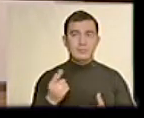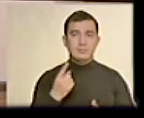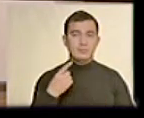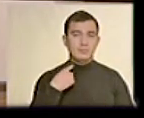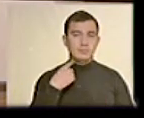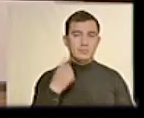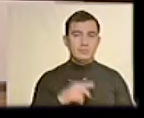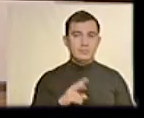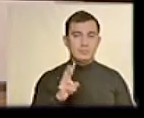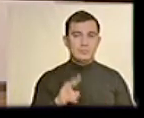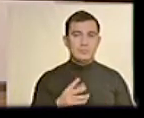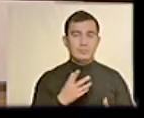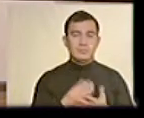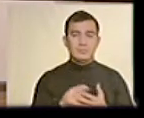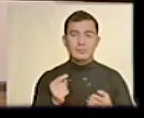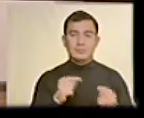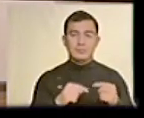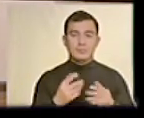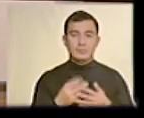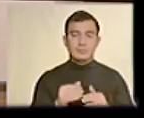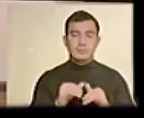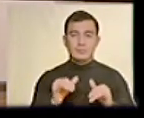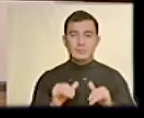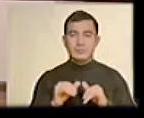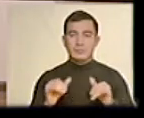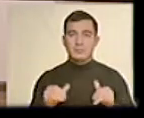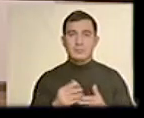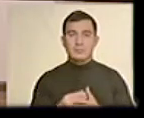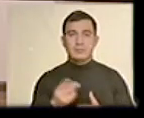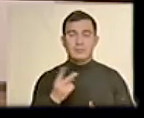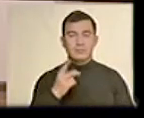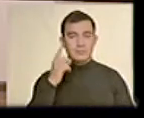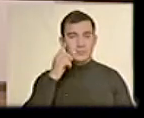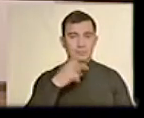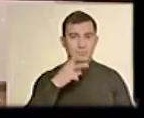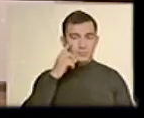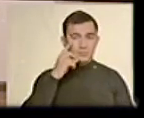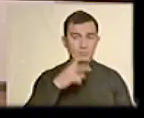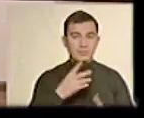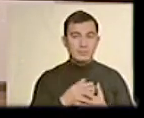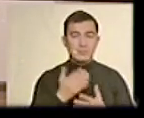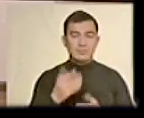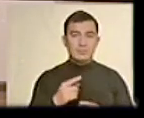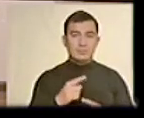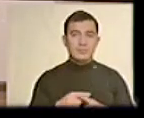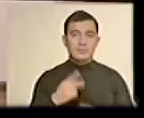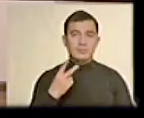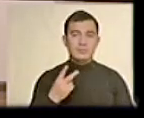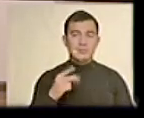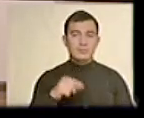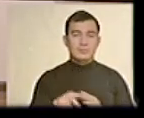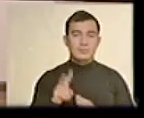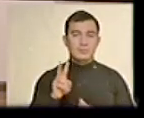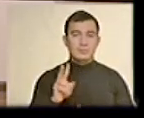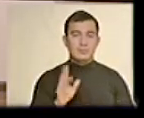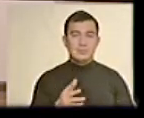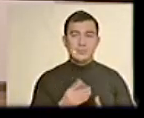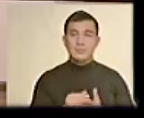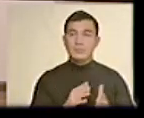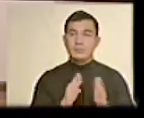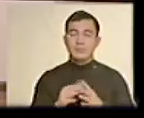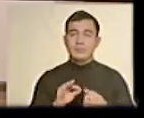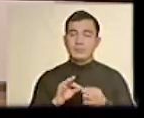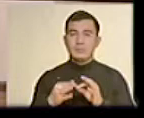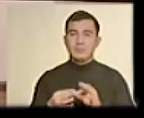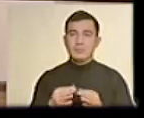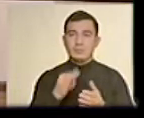kvadratı, keyin ikkalovini ko'paytmasini ikkilangani, plus ikkinchi sonning kvadratı deb yozib oldik. Endi ixchamlab qo'ysak,